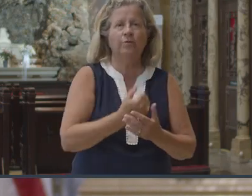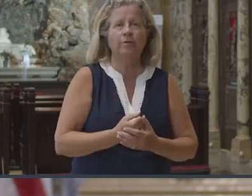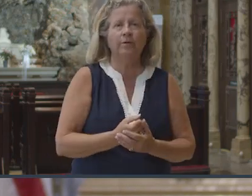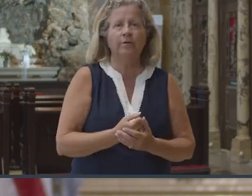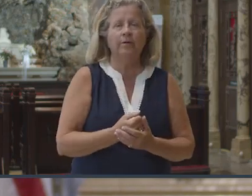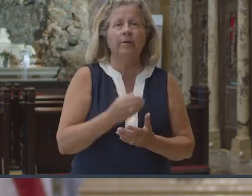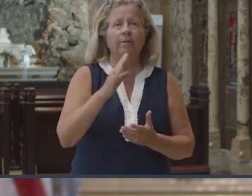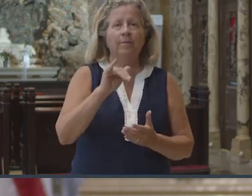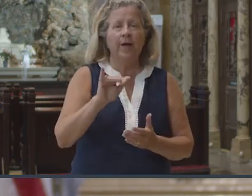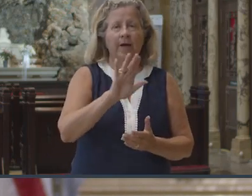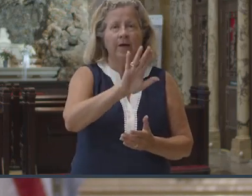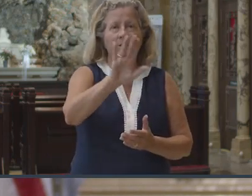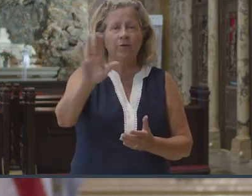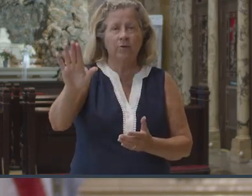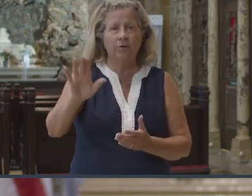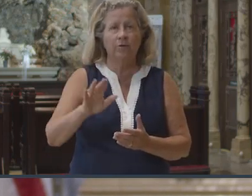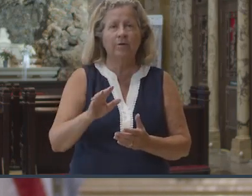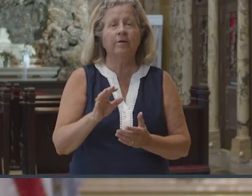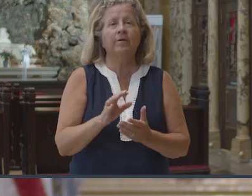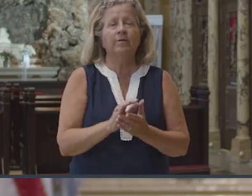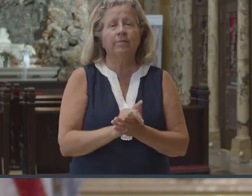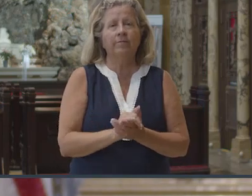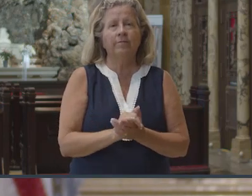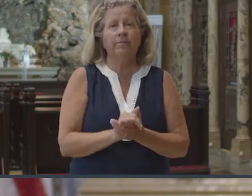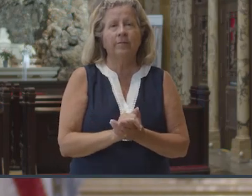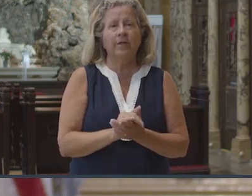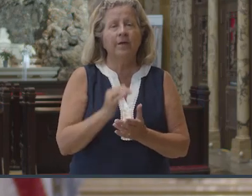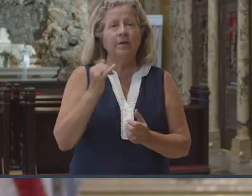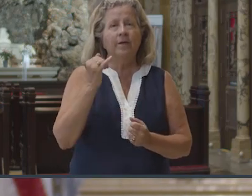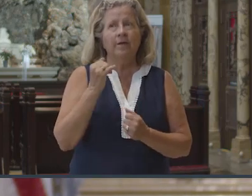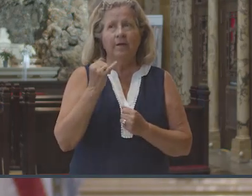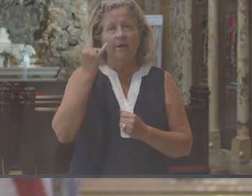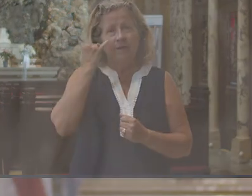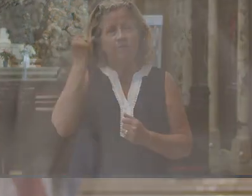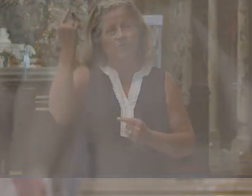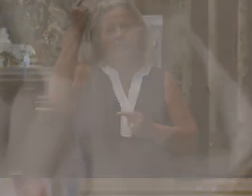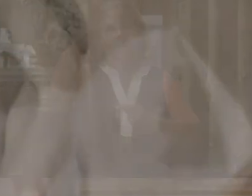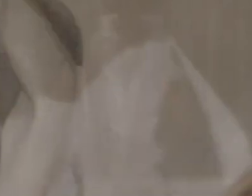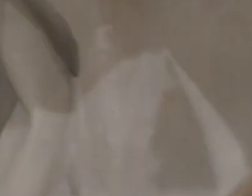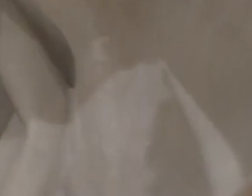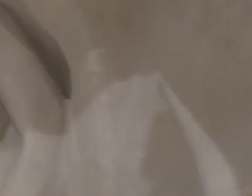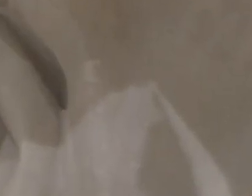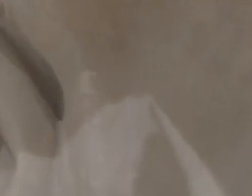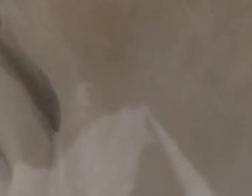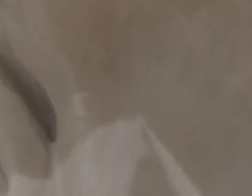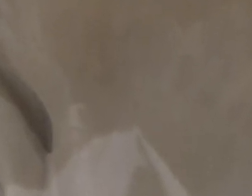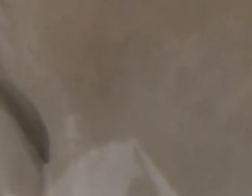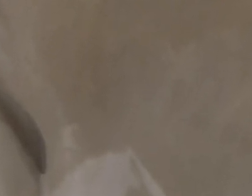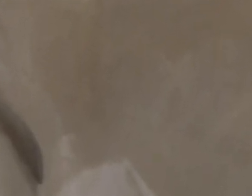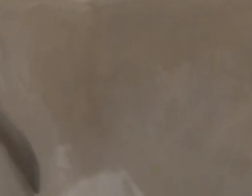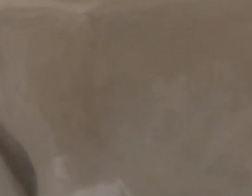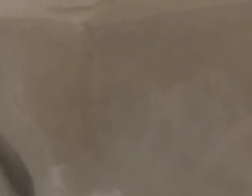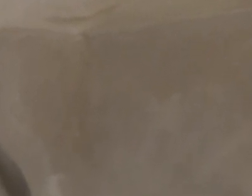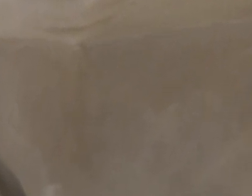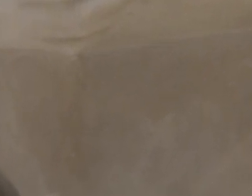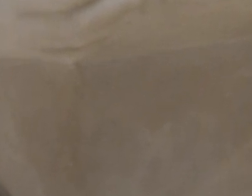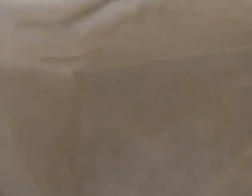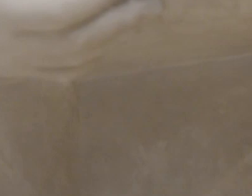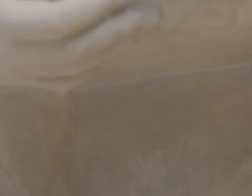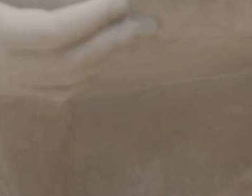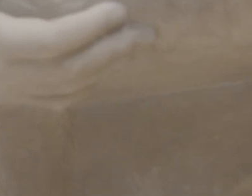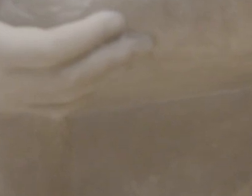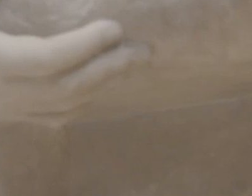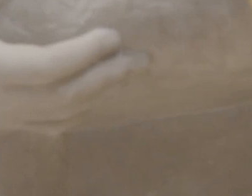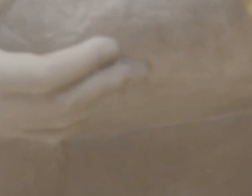by evening wilts and fades. If today you hear his voice, harden not